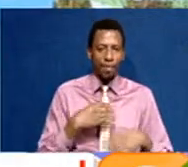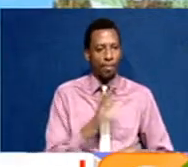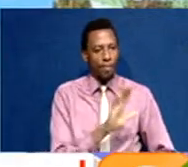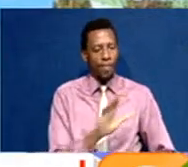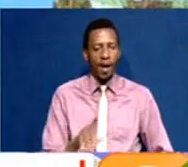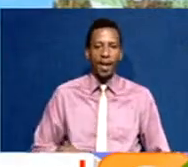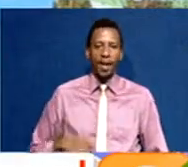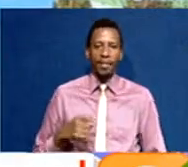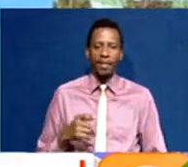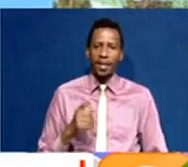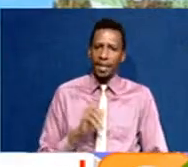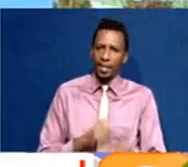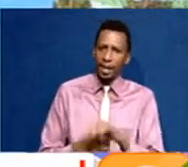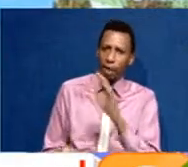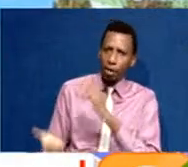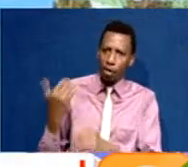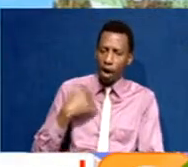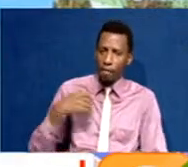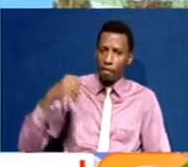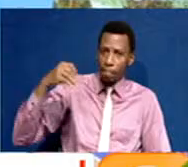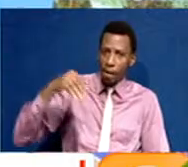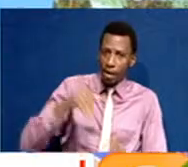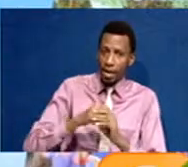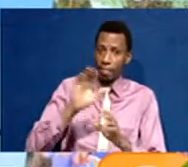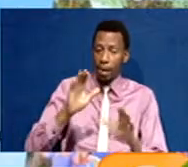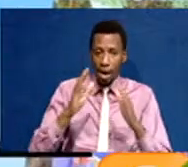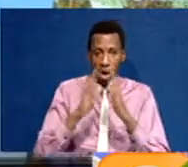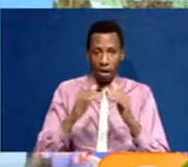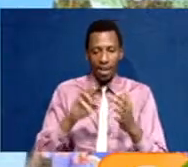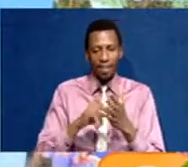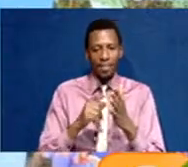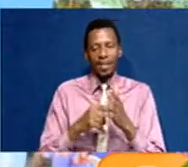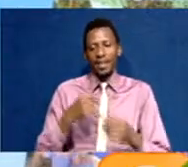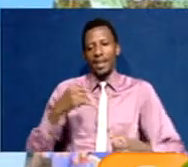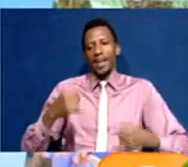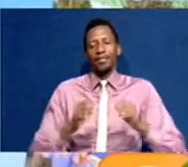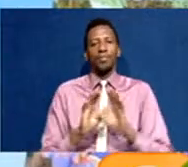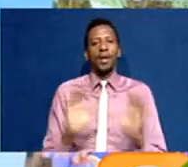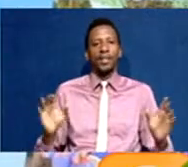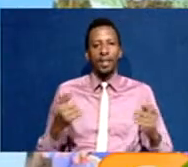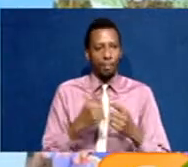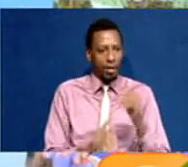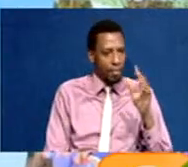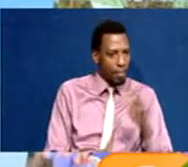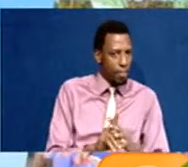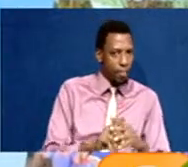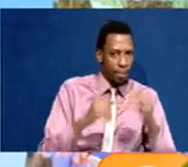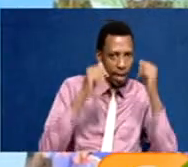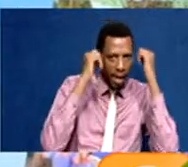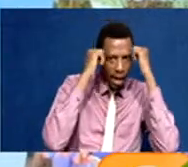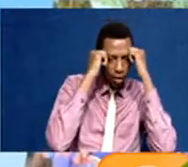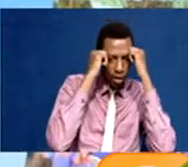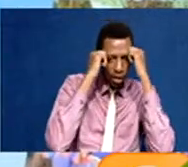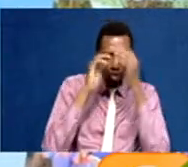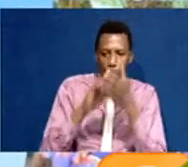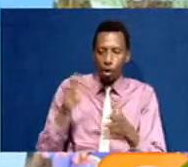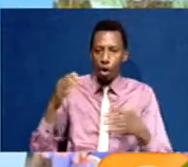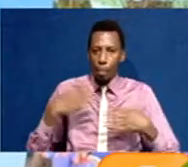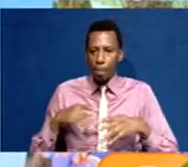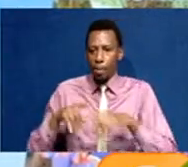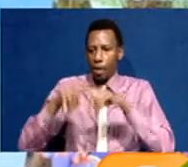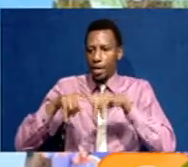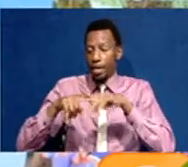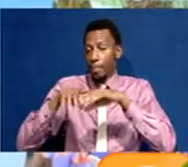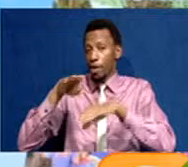time, having power in your house was almost like a luxury. But with the advent of education and more people relying on technology, we